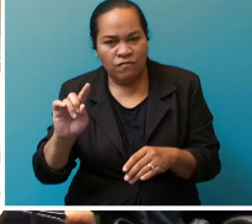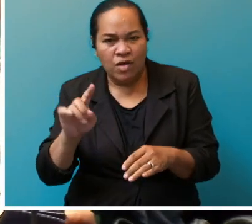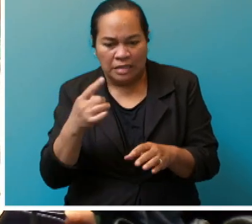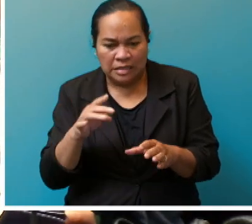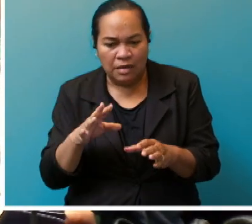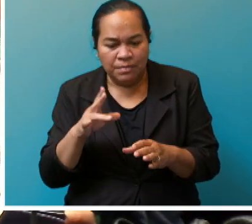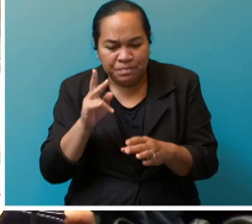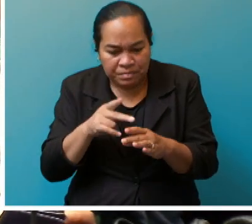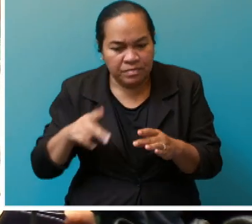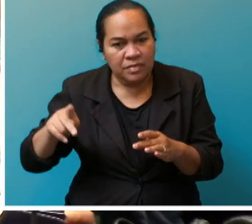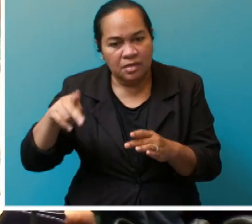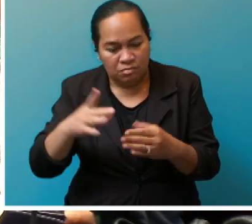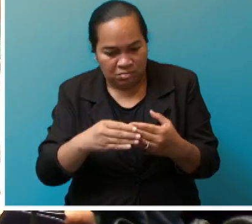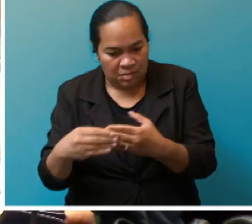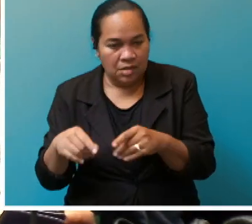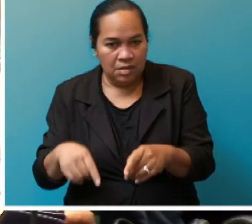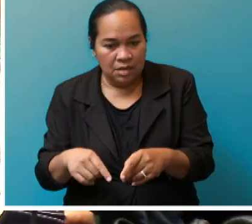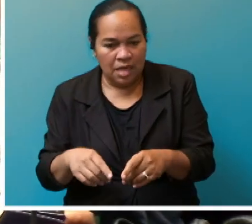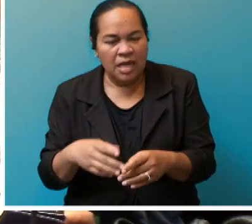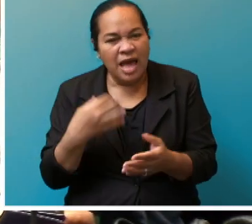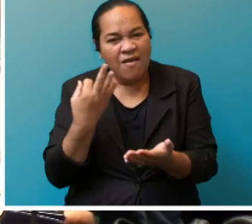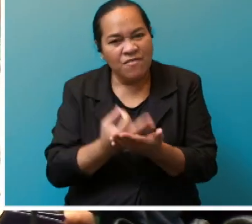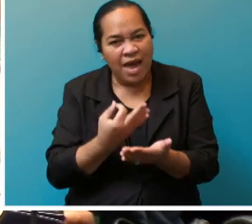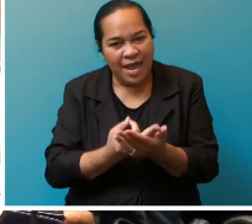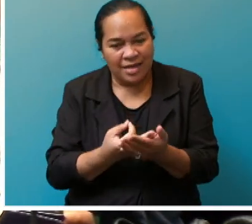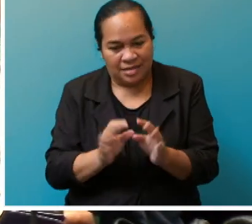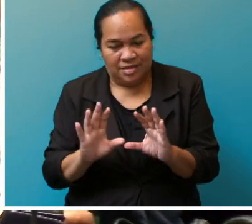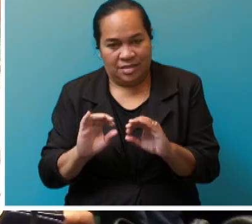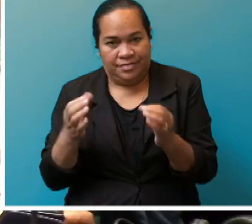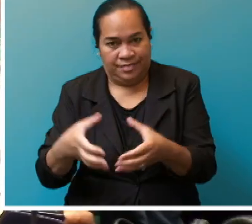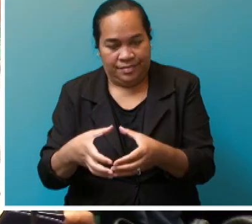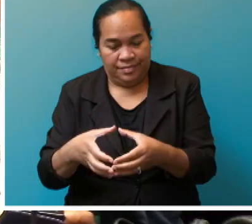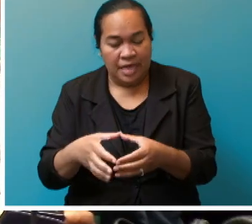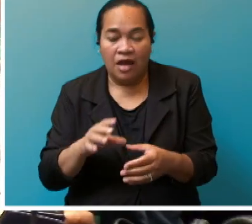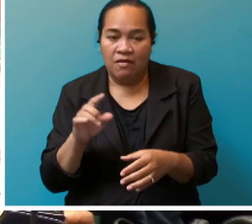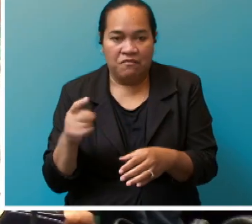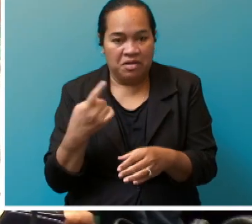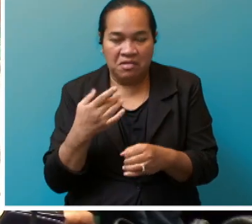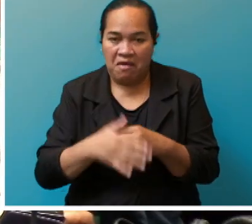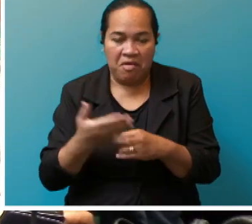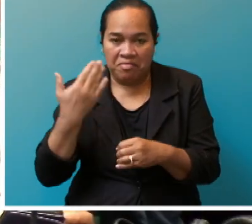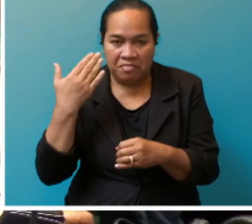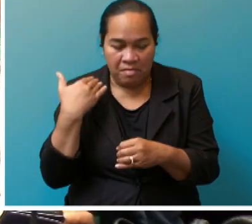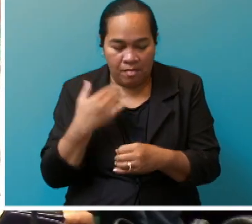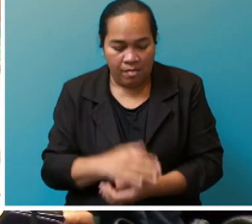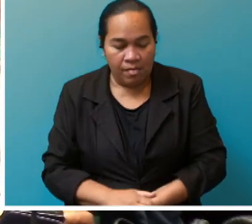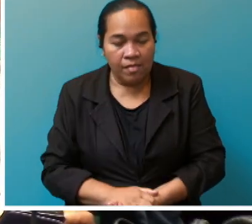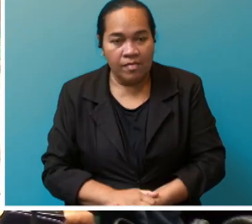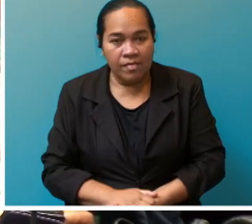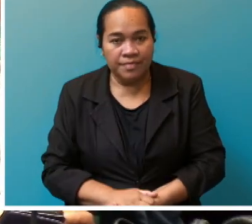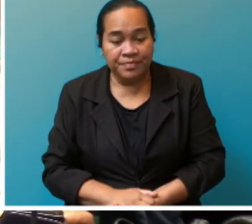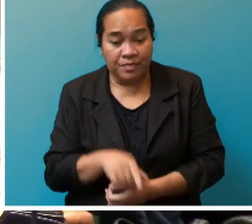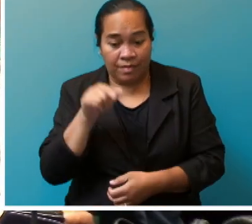member-owned and managed regional financing facility, and the first of its kind. And this